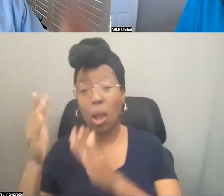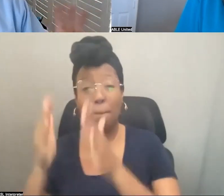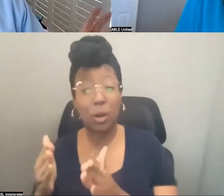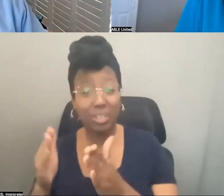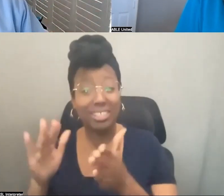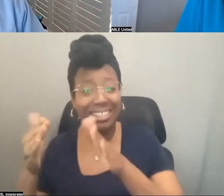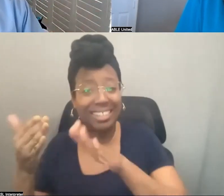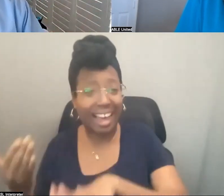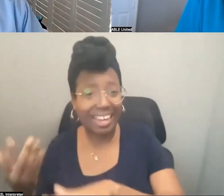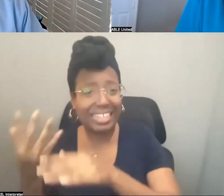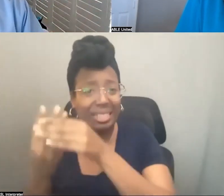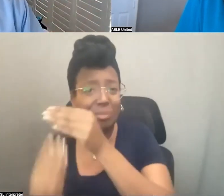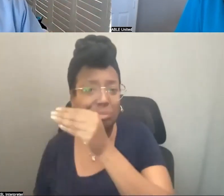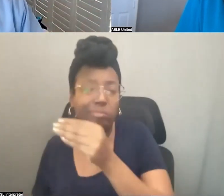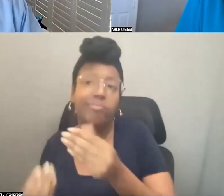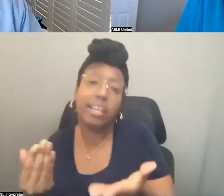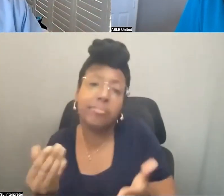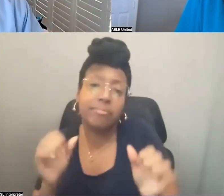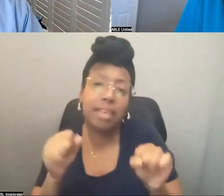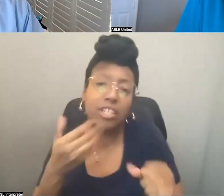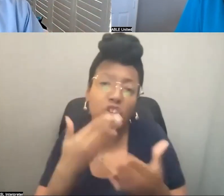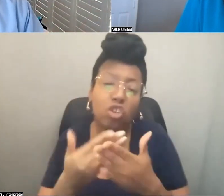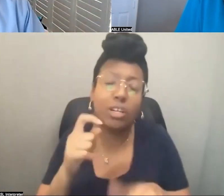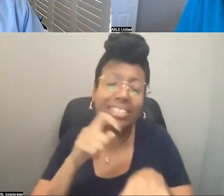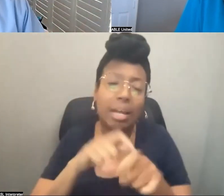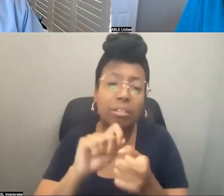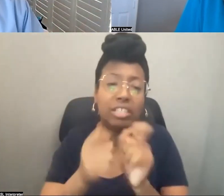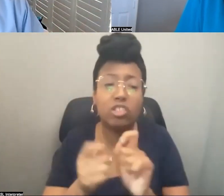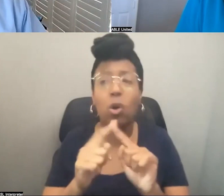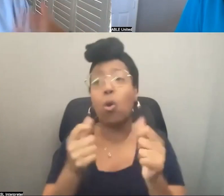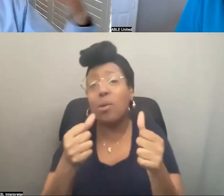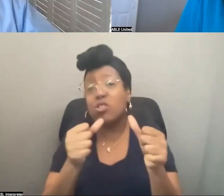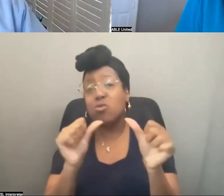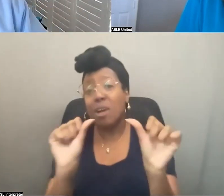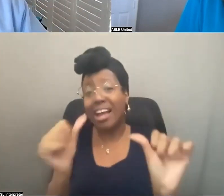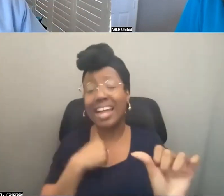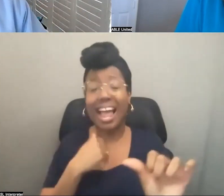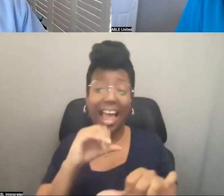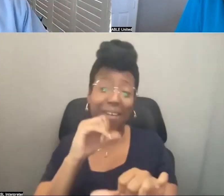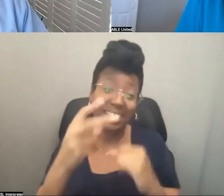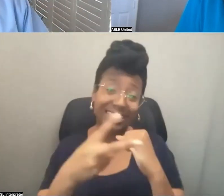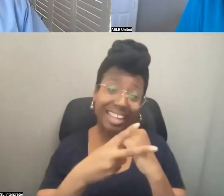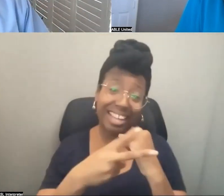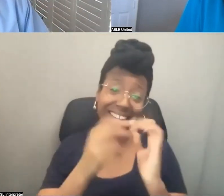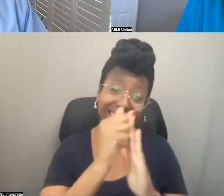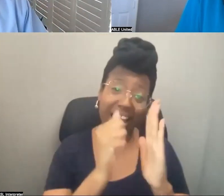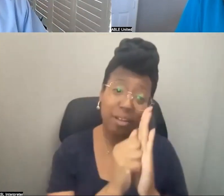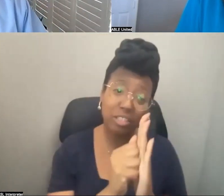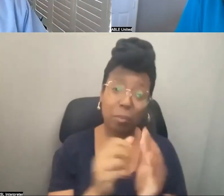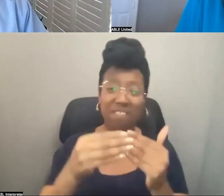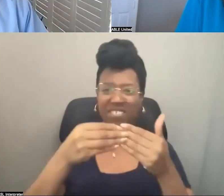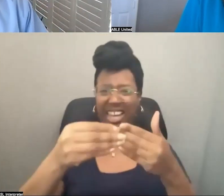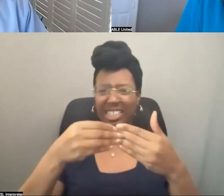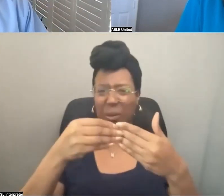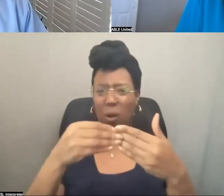if we've done a good job, we've tried to keep these trusts as flexible as possible so that we can go back and make changes if